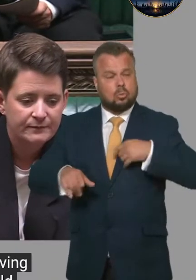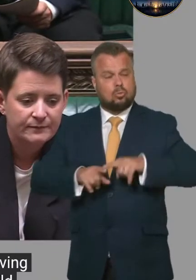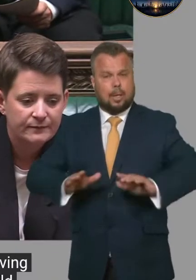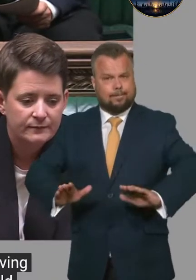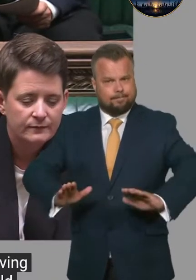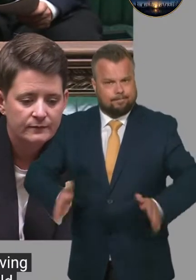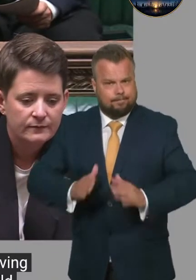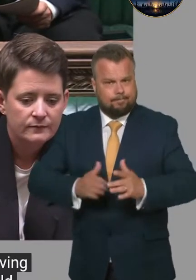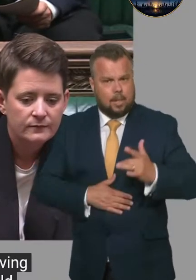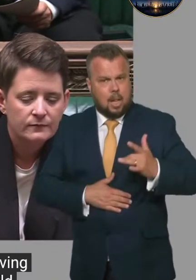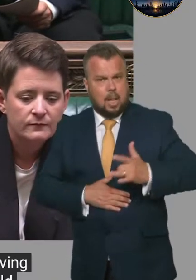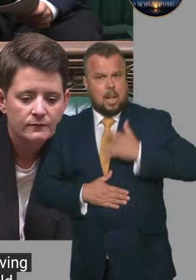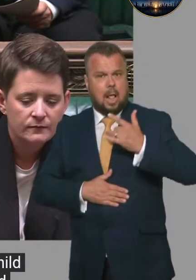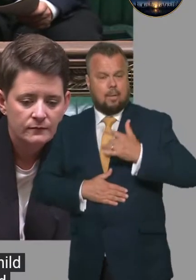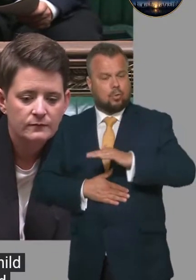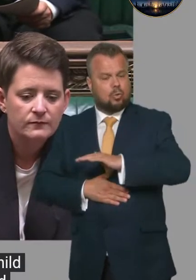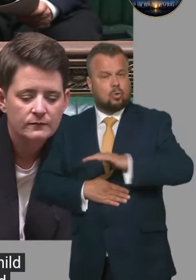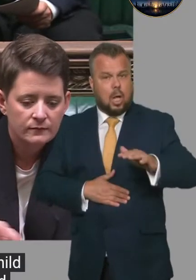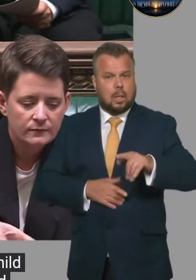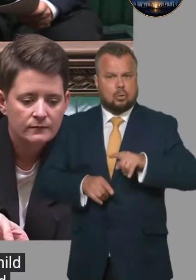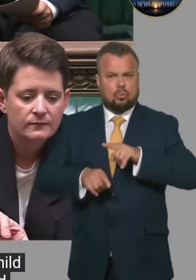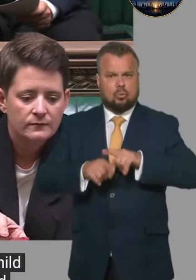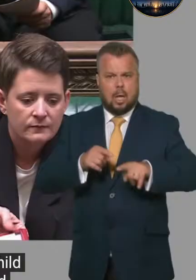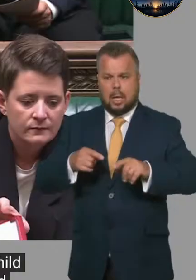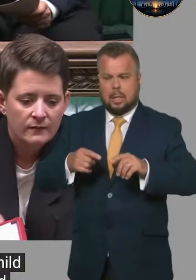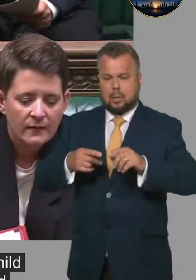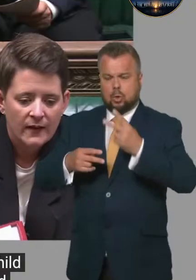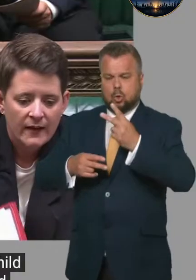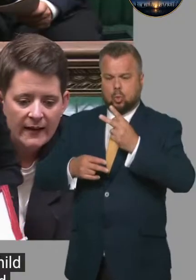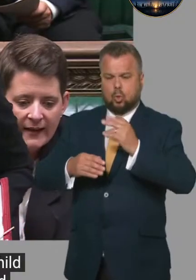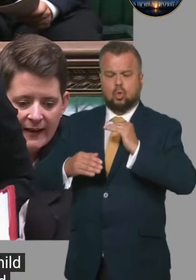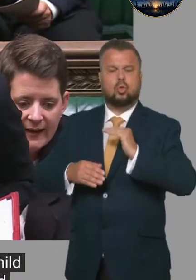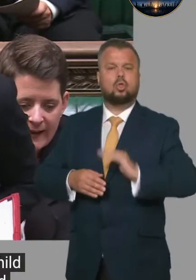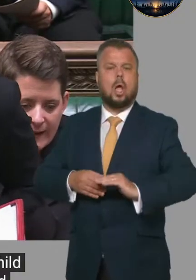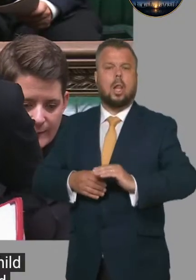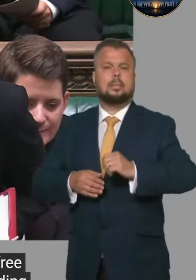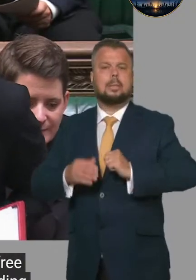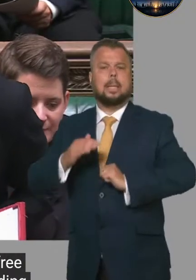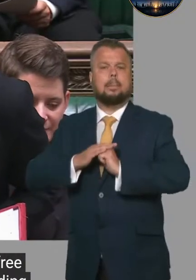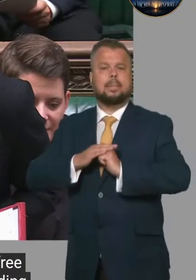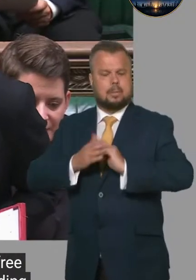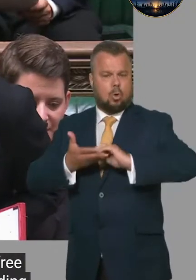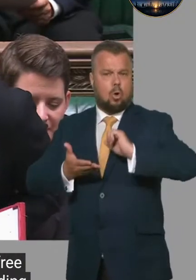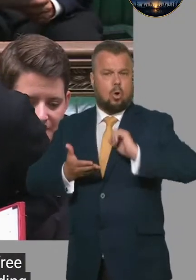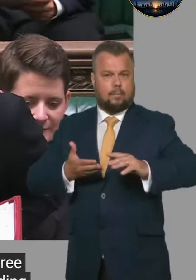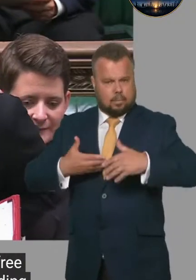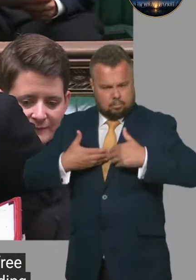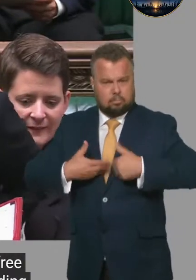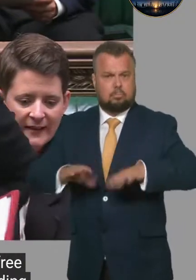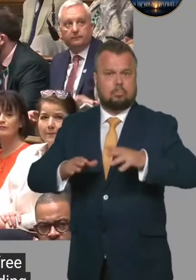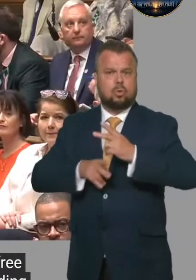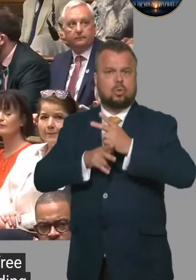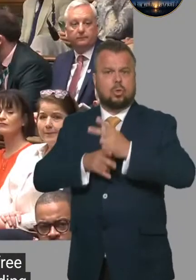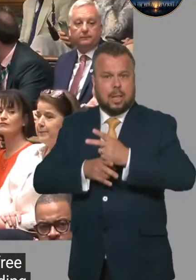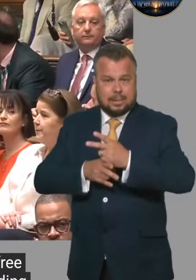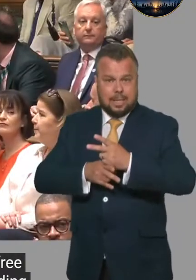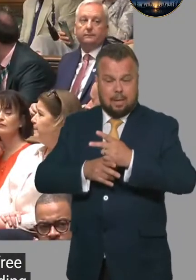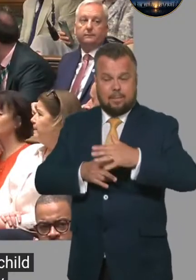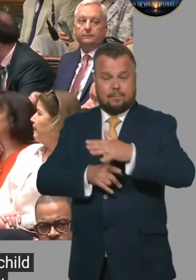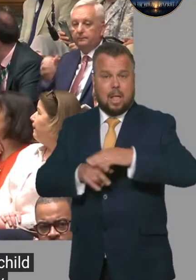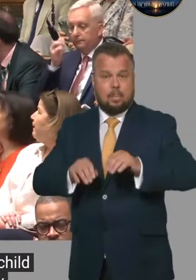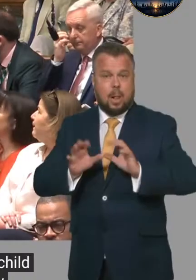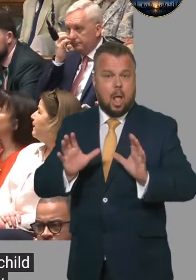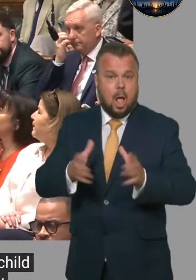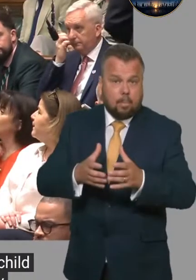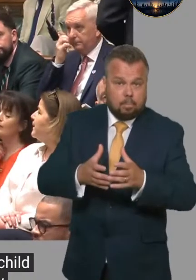poverty strategy will deliver the largest reduction in child poverty in a single parliament. This is the difference a Labour government is making. David